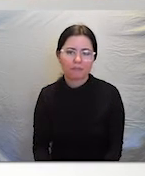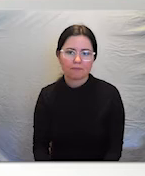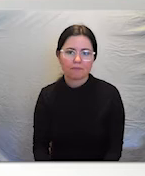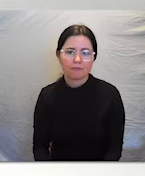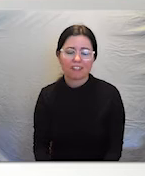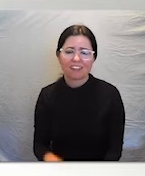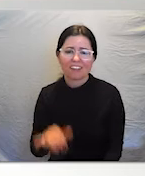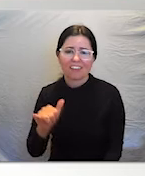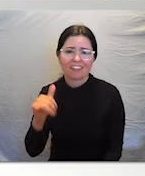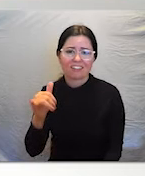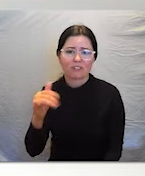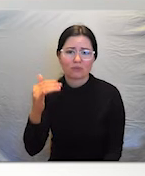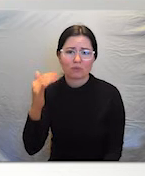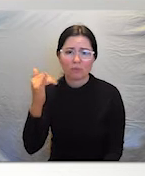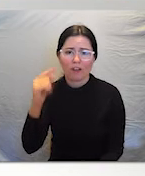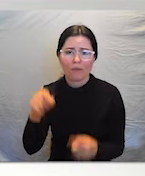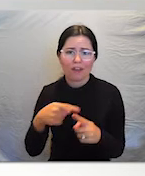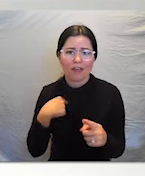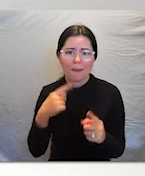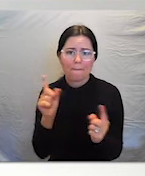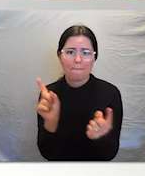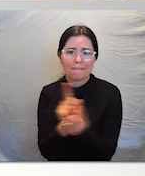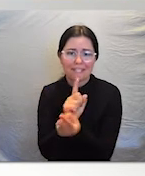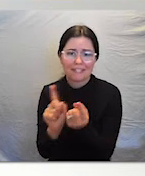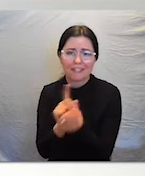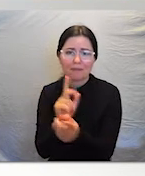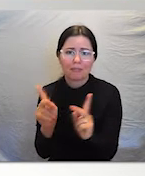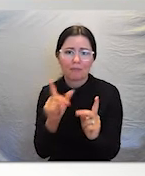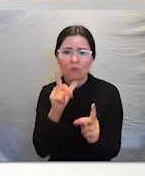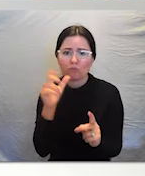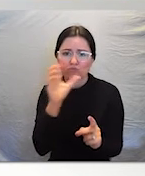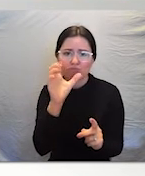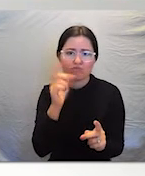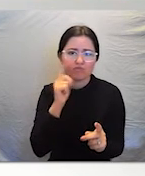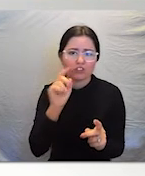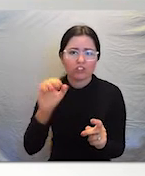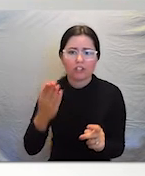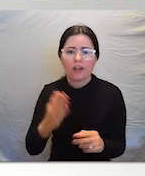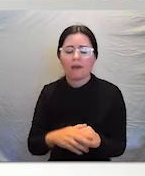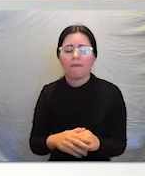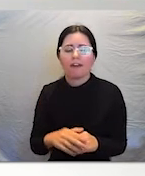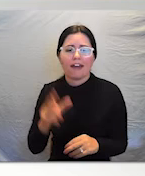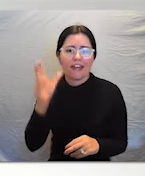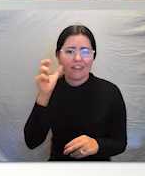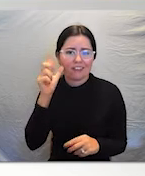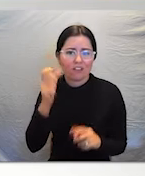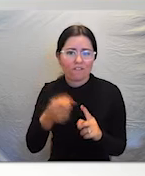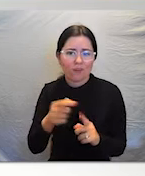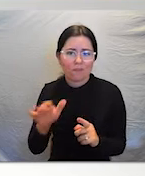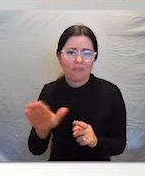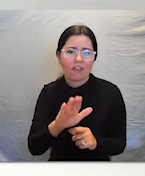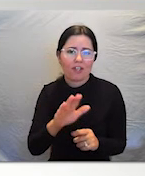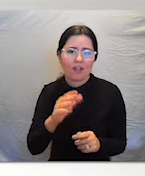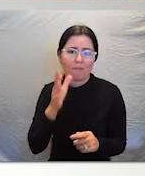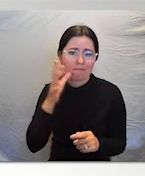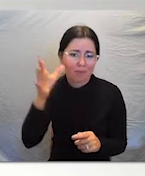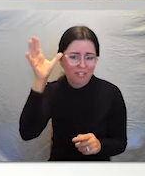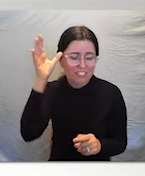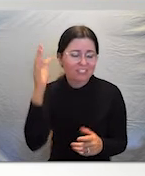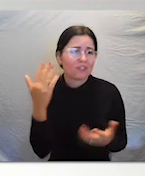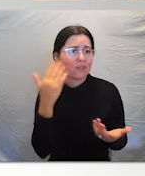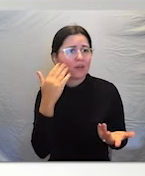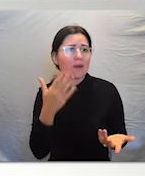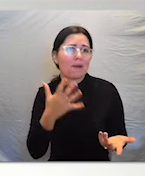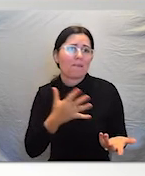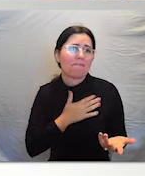seekers frequently now. And I hear it from parents that, you know, my child